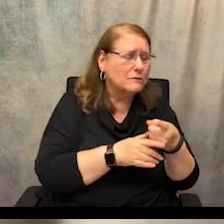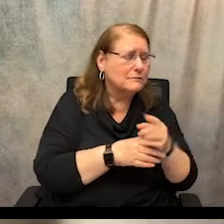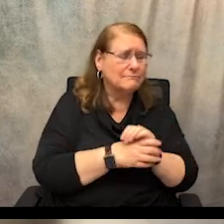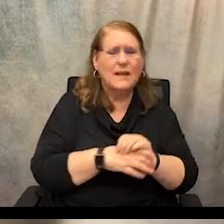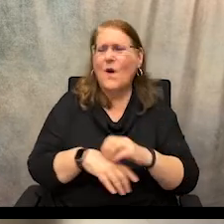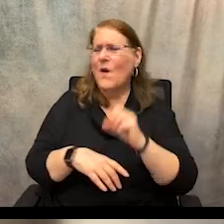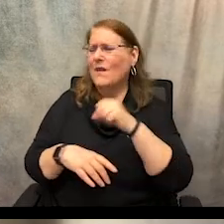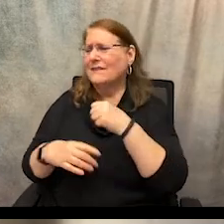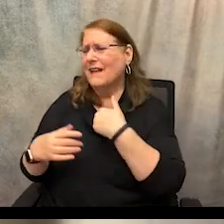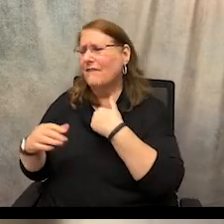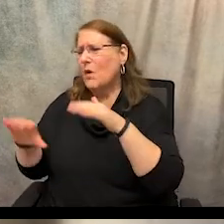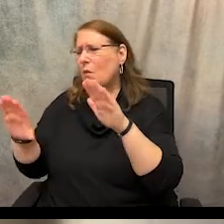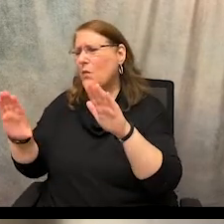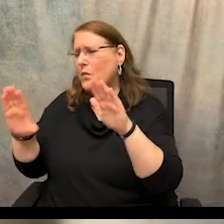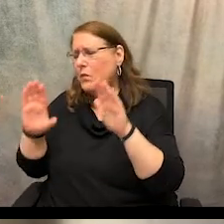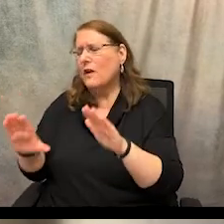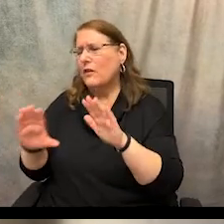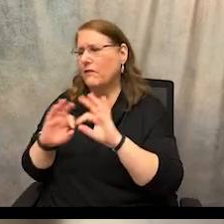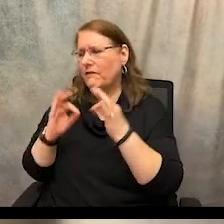They have a wonderful family.